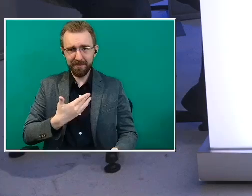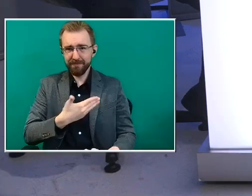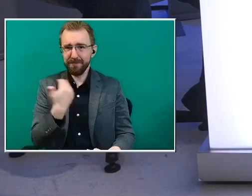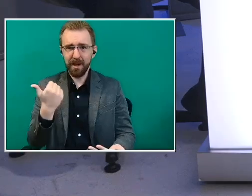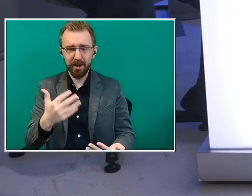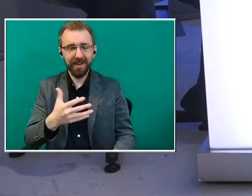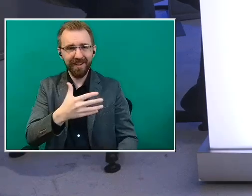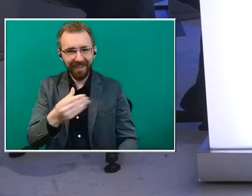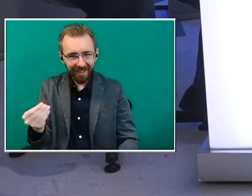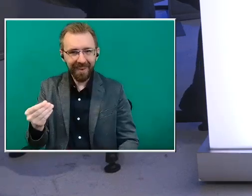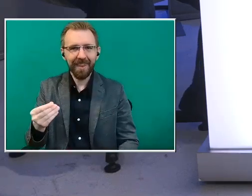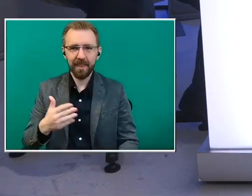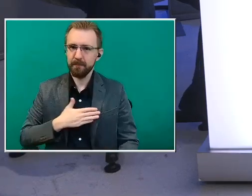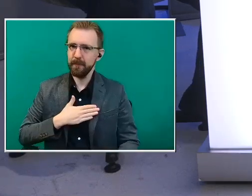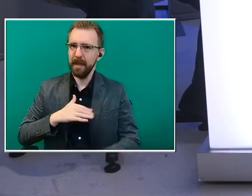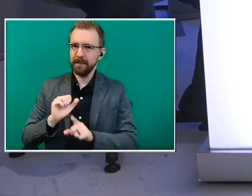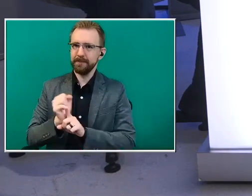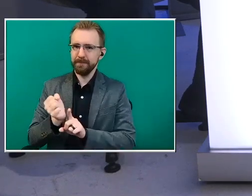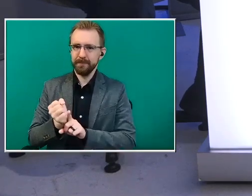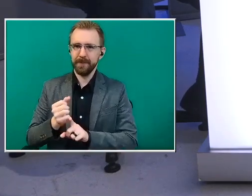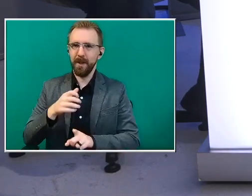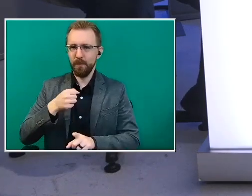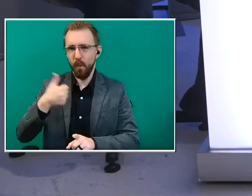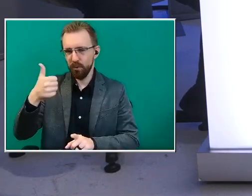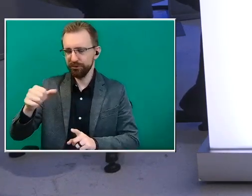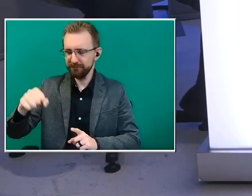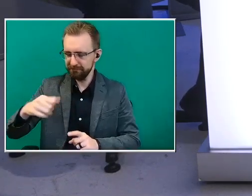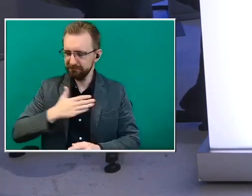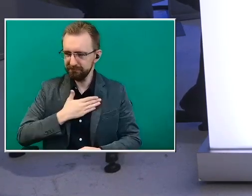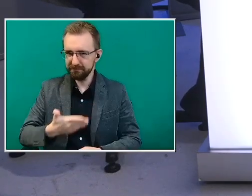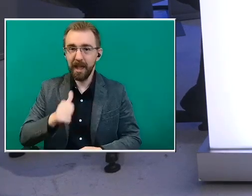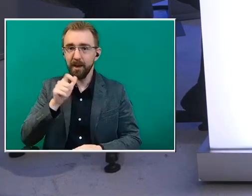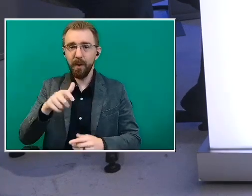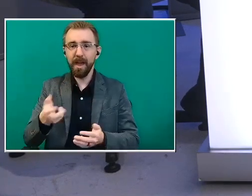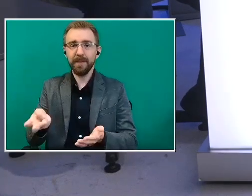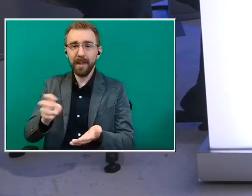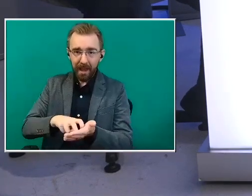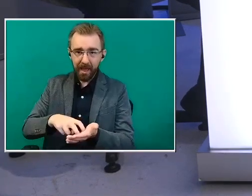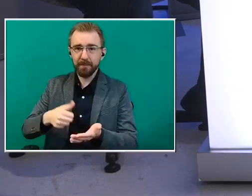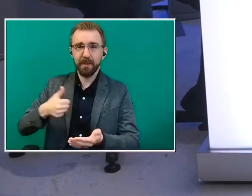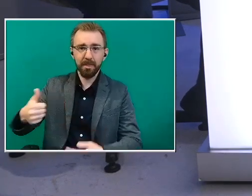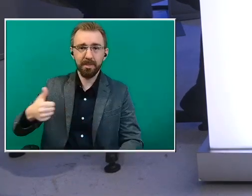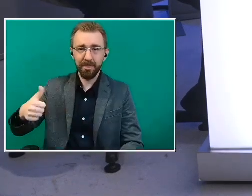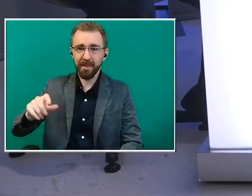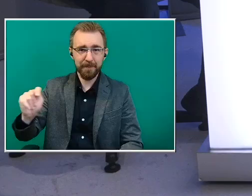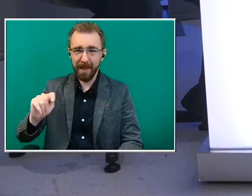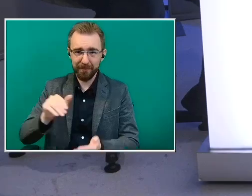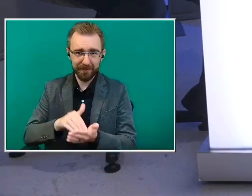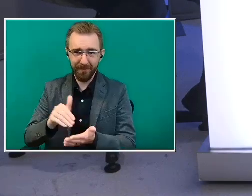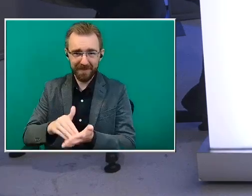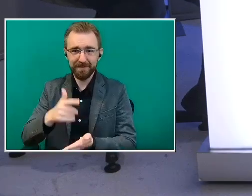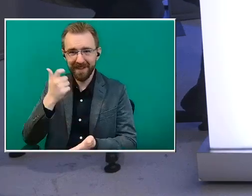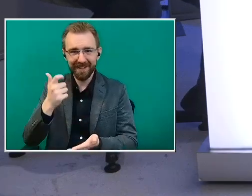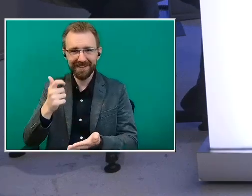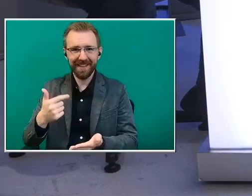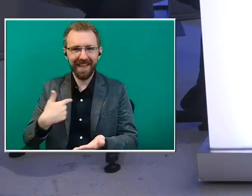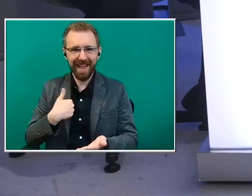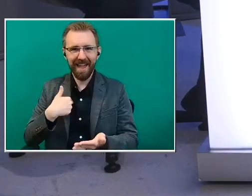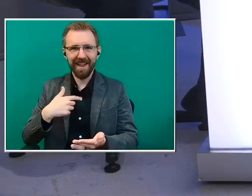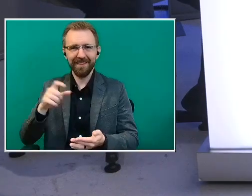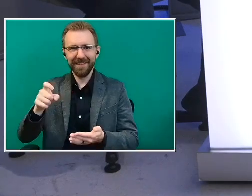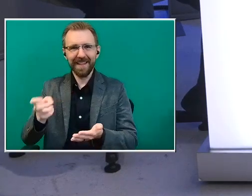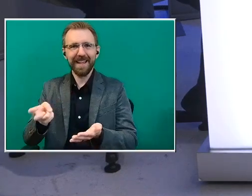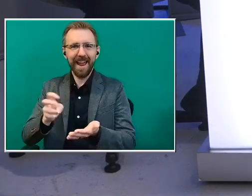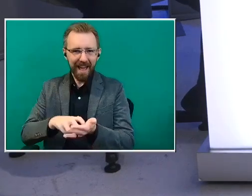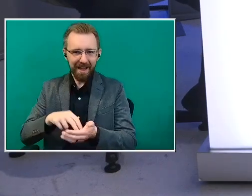my case, older man, I don't have to get up at night and go to the bathroom quite so often, because otherwise I have to get up at night and pee 3 or